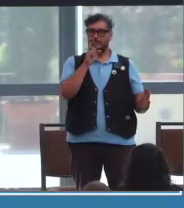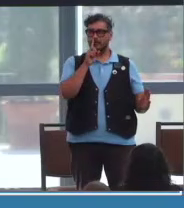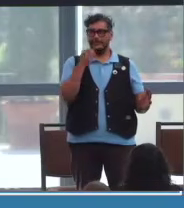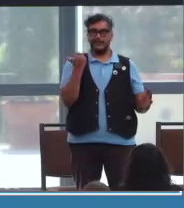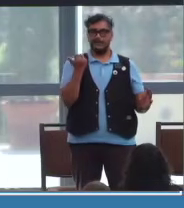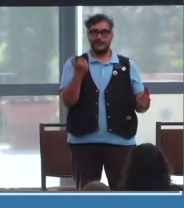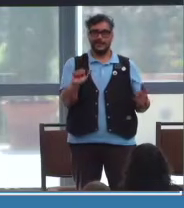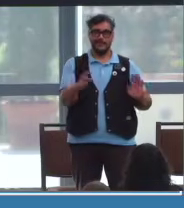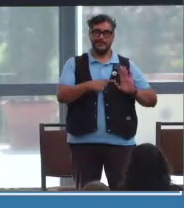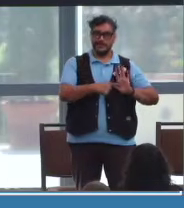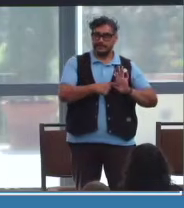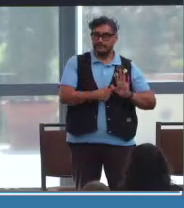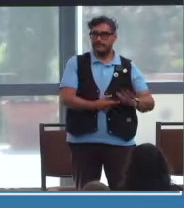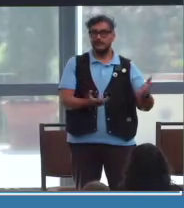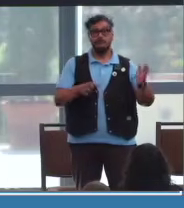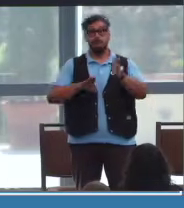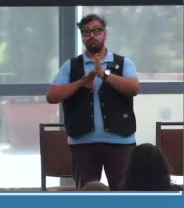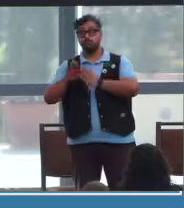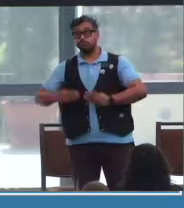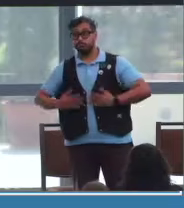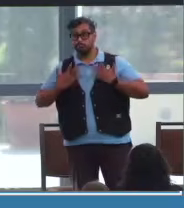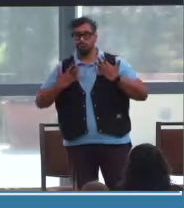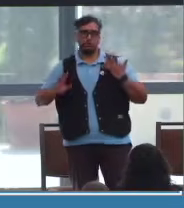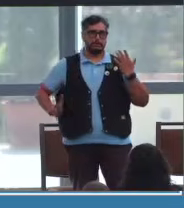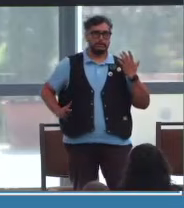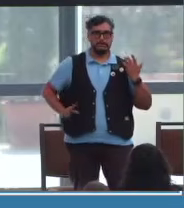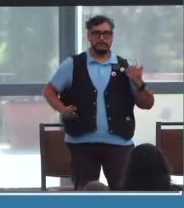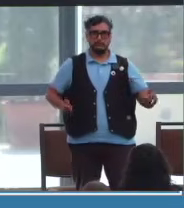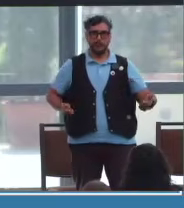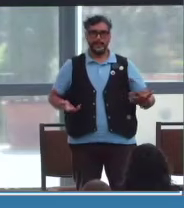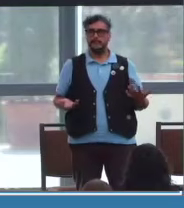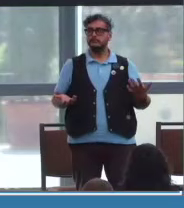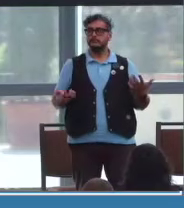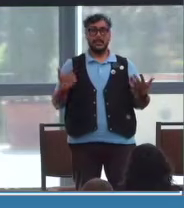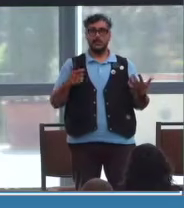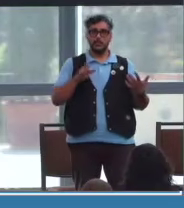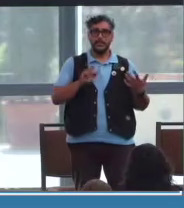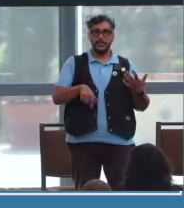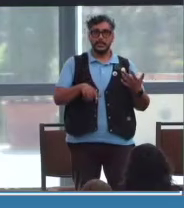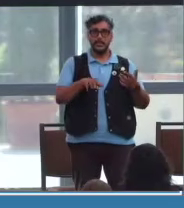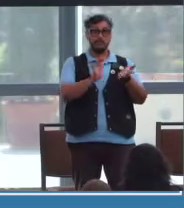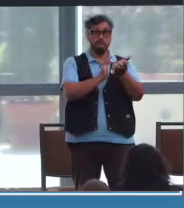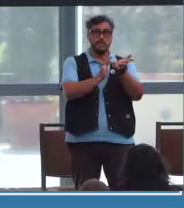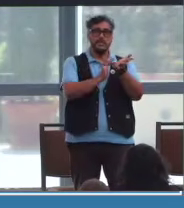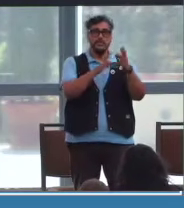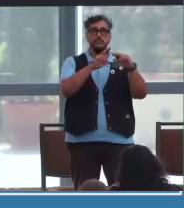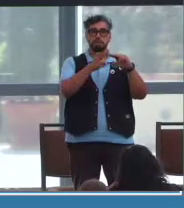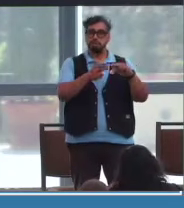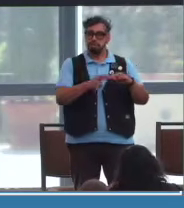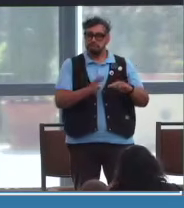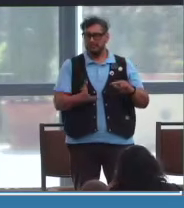any lupus symptoms, no lupus flare symptoms. Her kidneys have been doing great, and we were able to taper her off her other medicines. She was